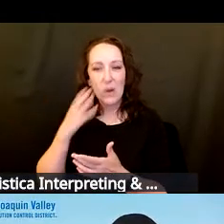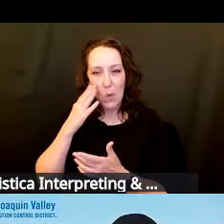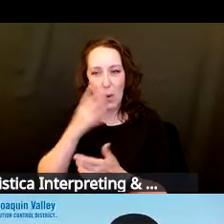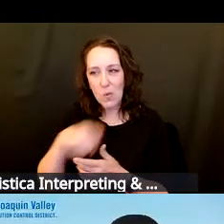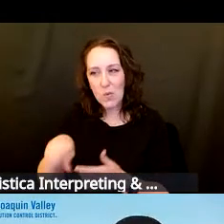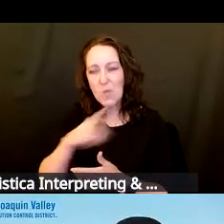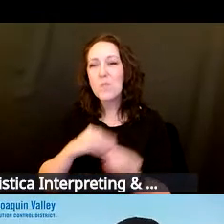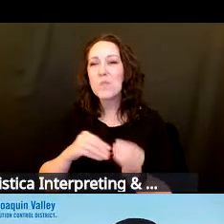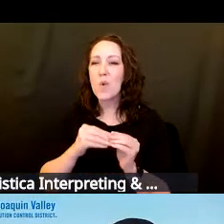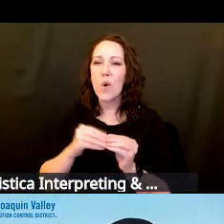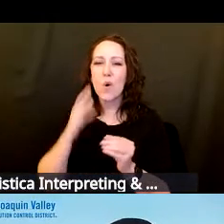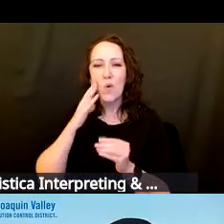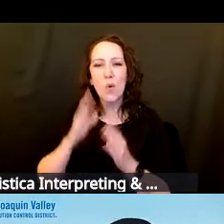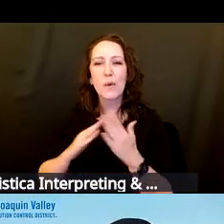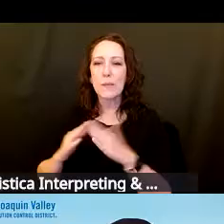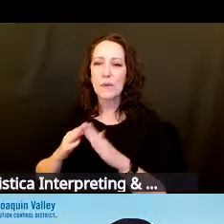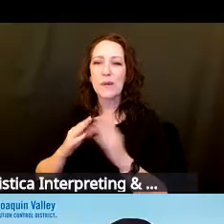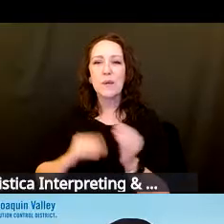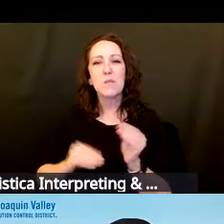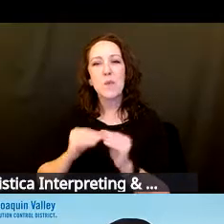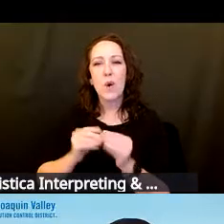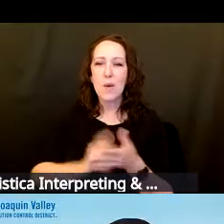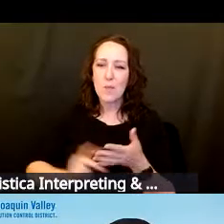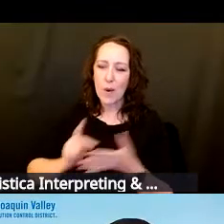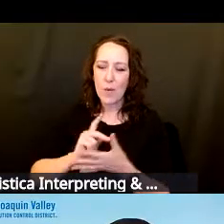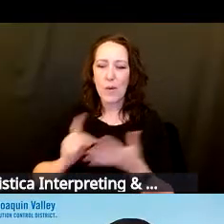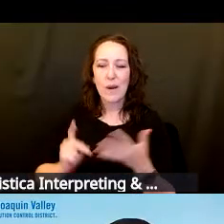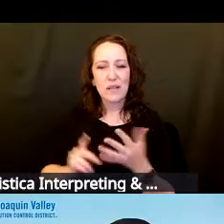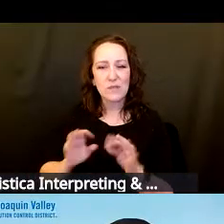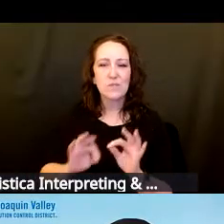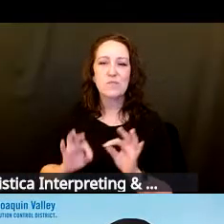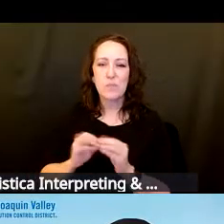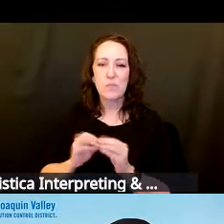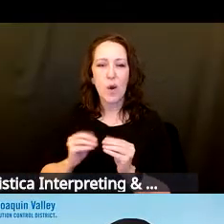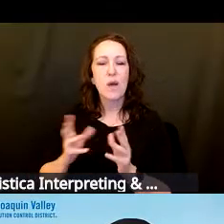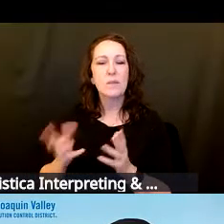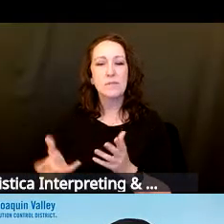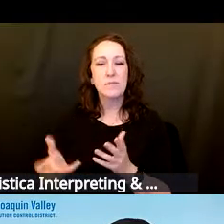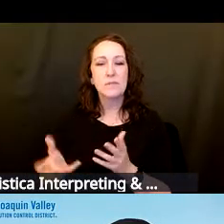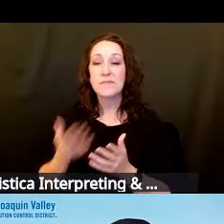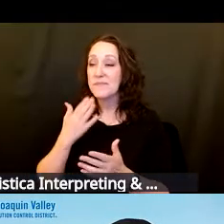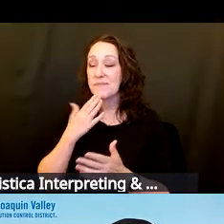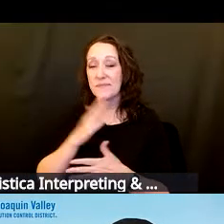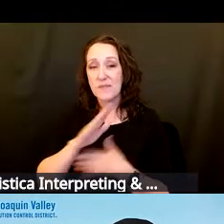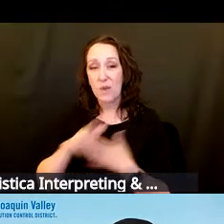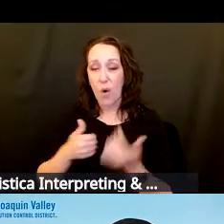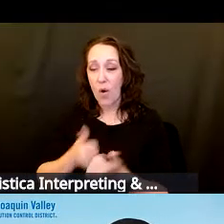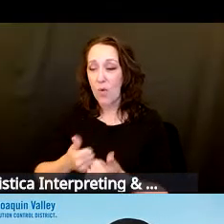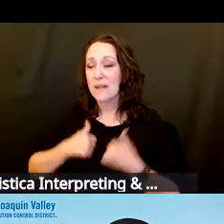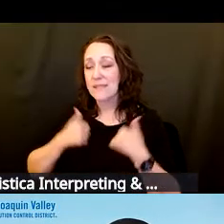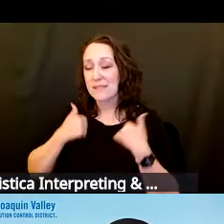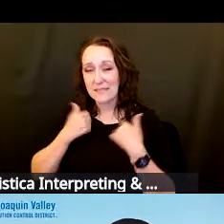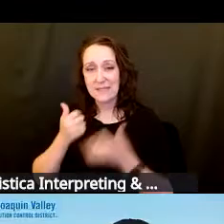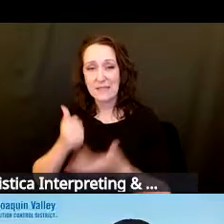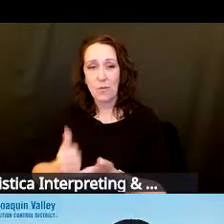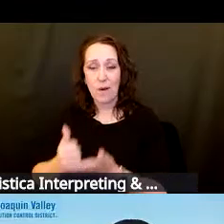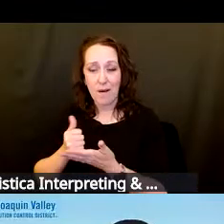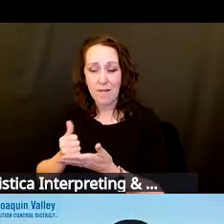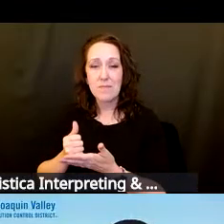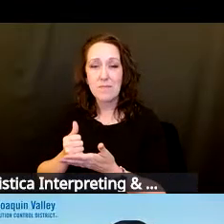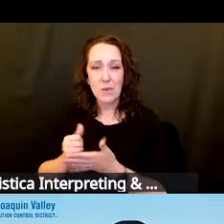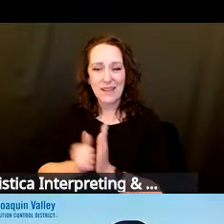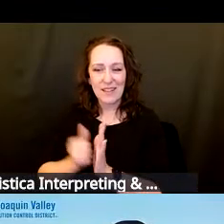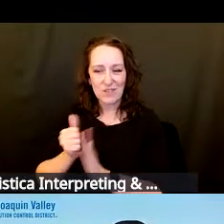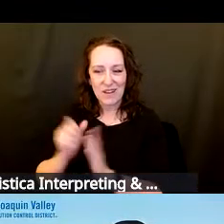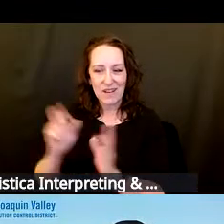community and the CSC priorities. And I just want to say thank you to the residents who helped us with our agenda